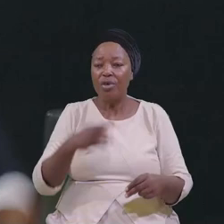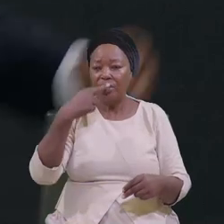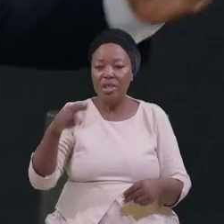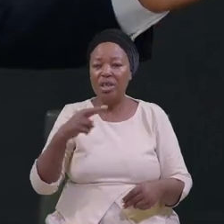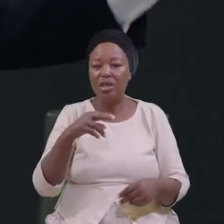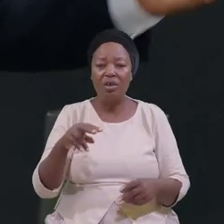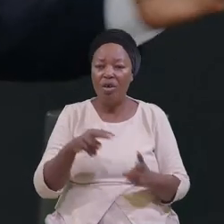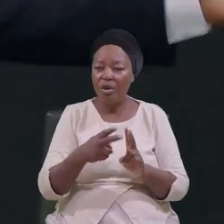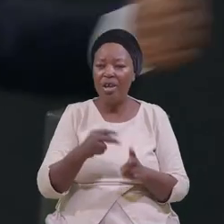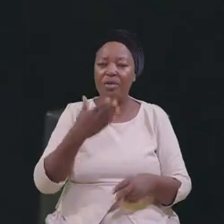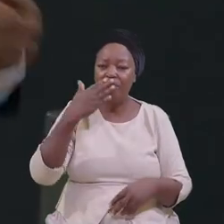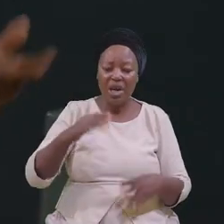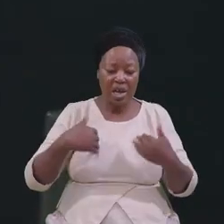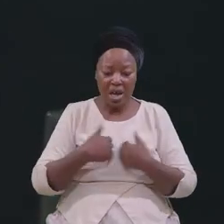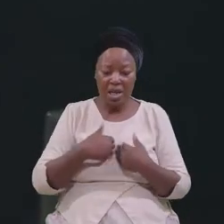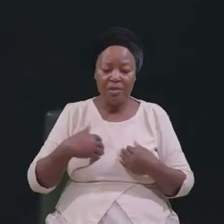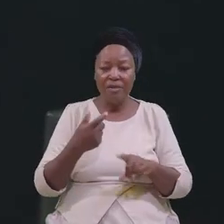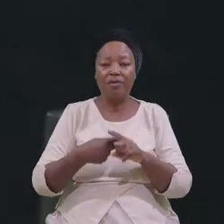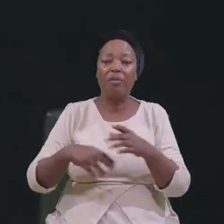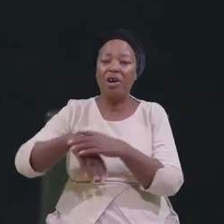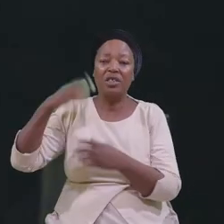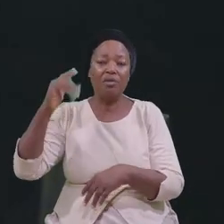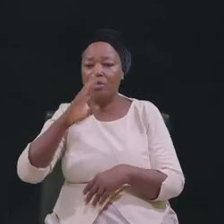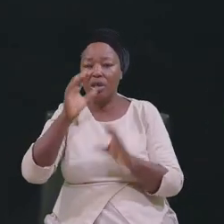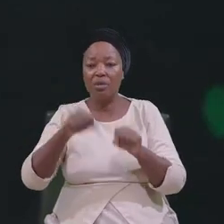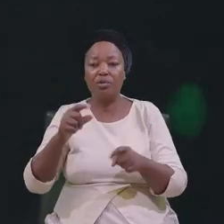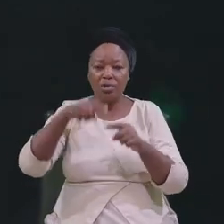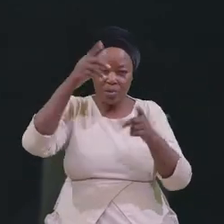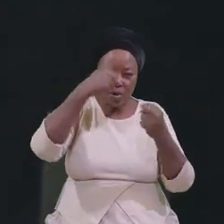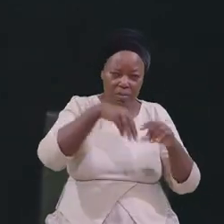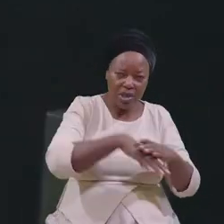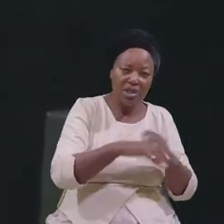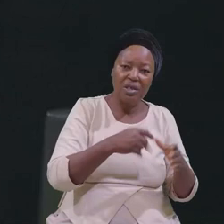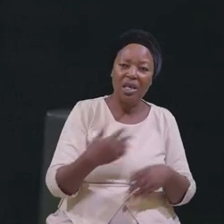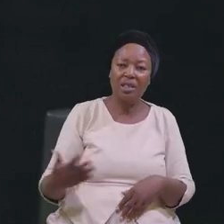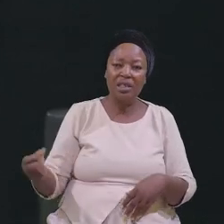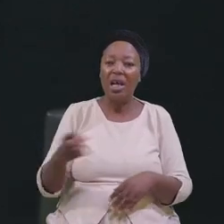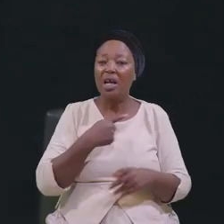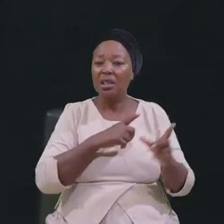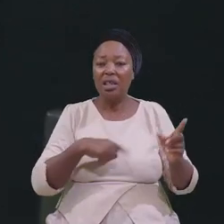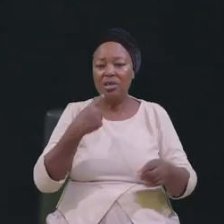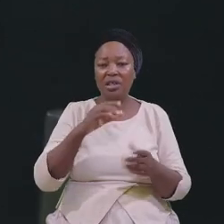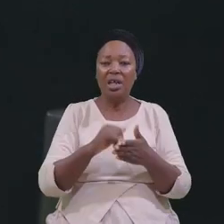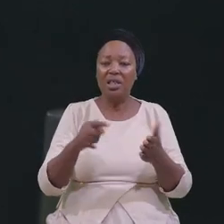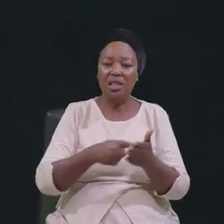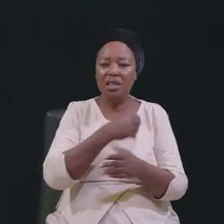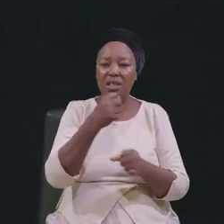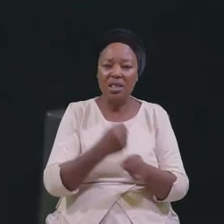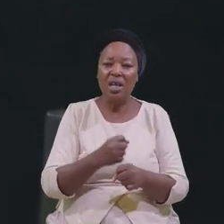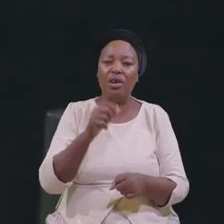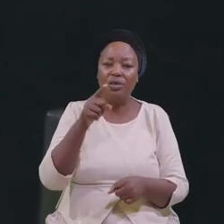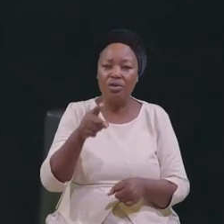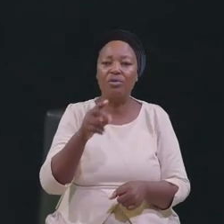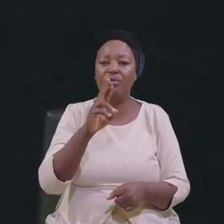terrible animal from outside will be able to get to their property. And the Lord is saying that this year your